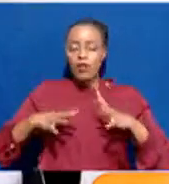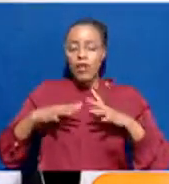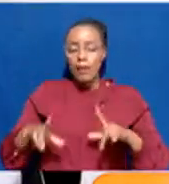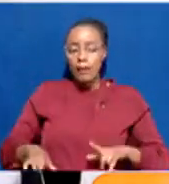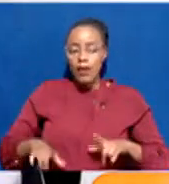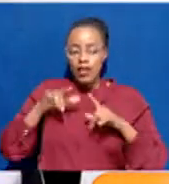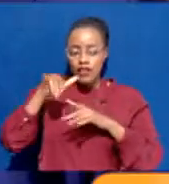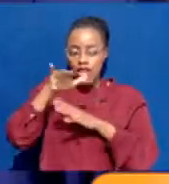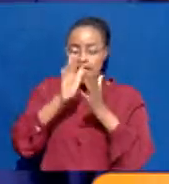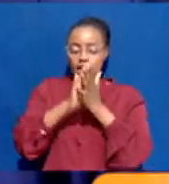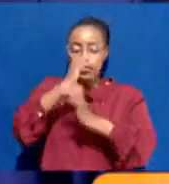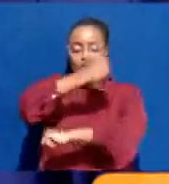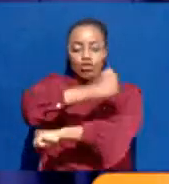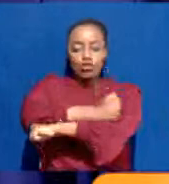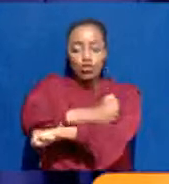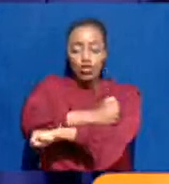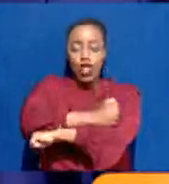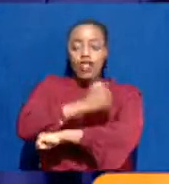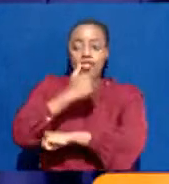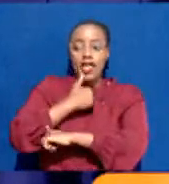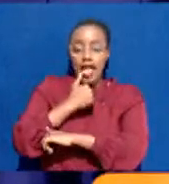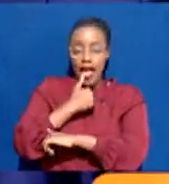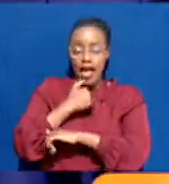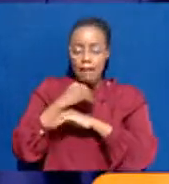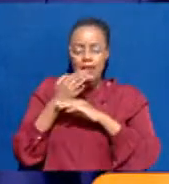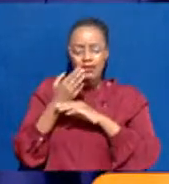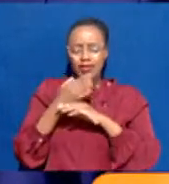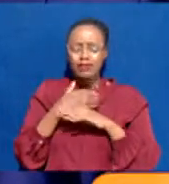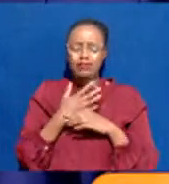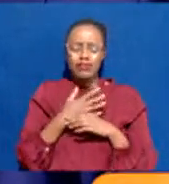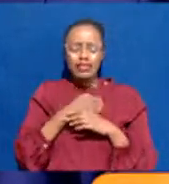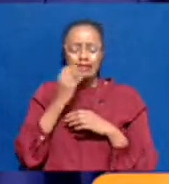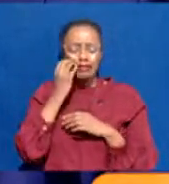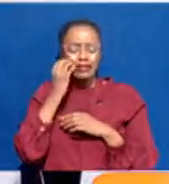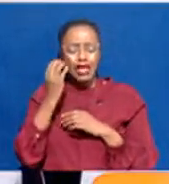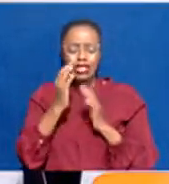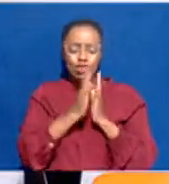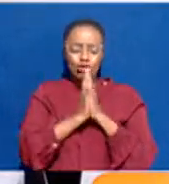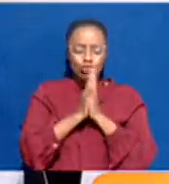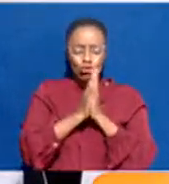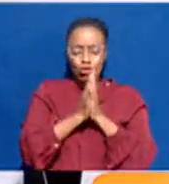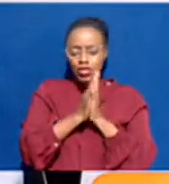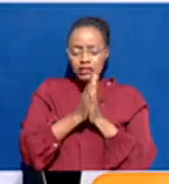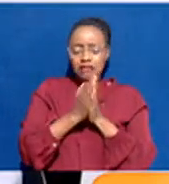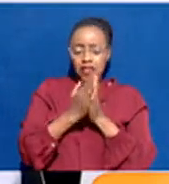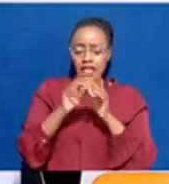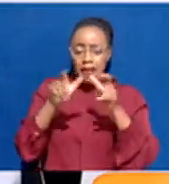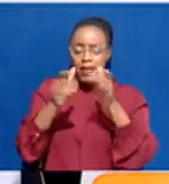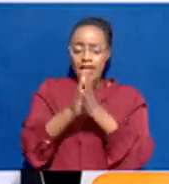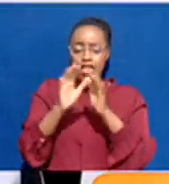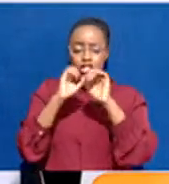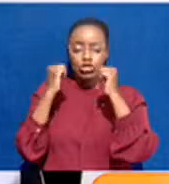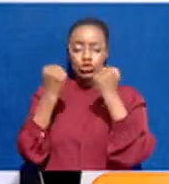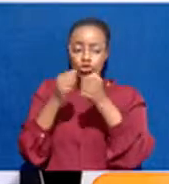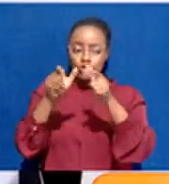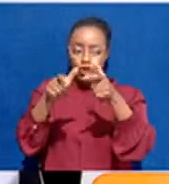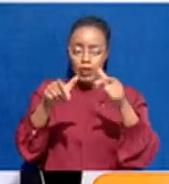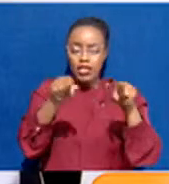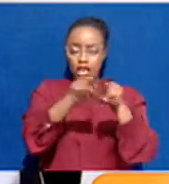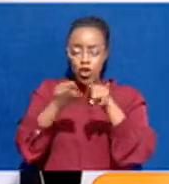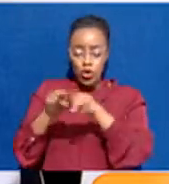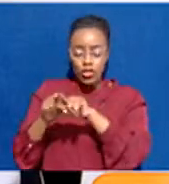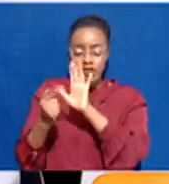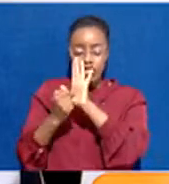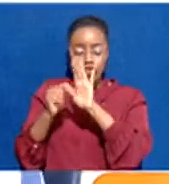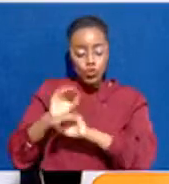residences and schools, and there have been heart-rending images on mainstream media and social media platforms,